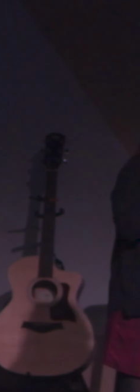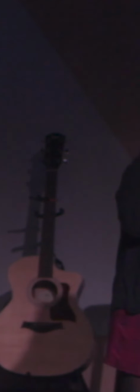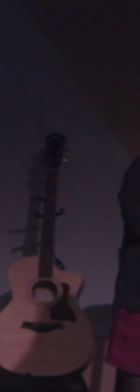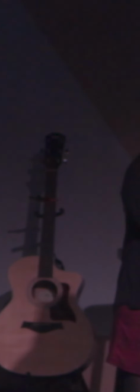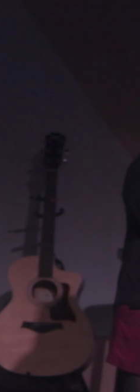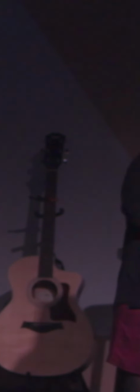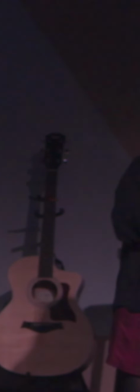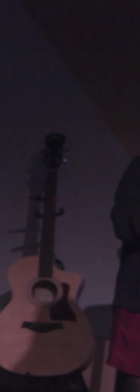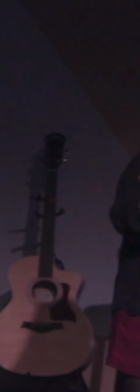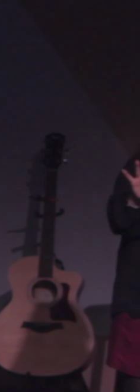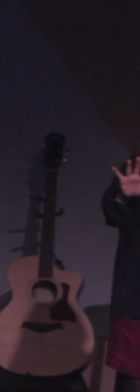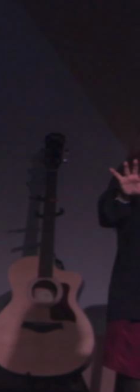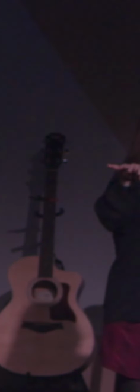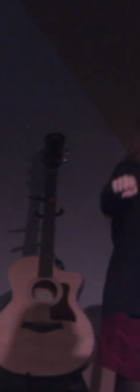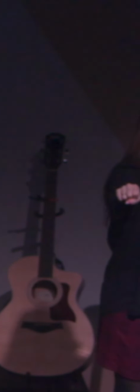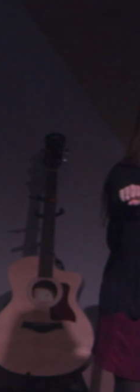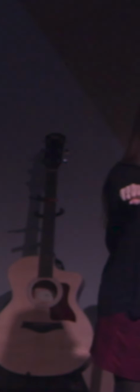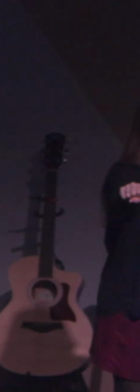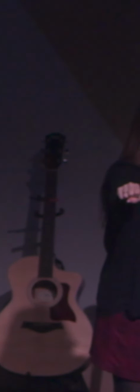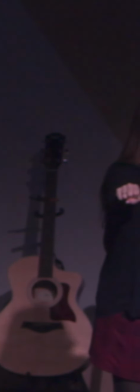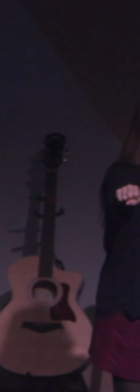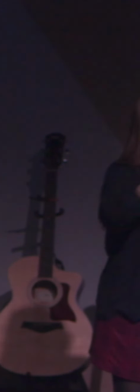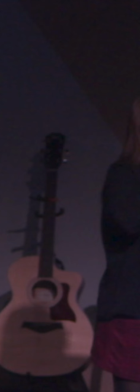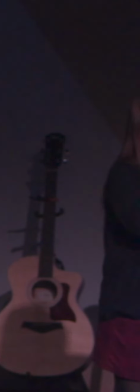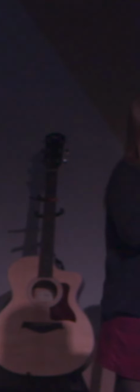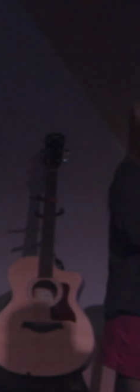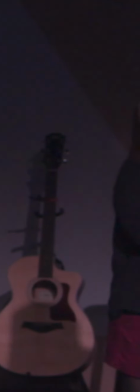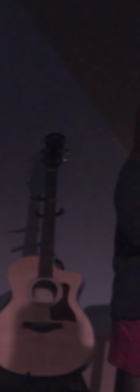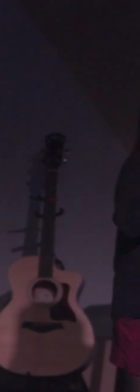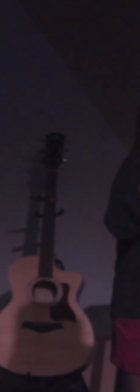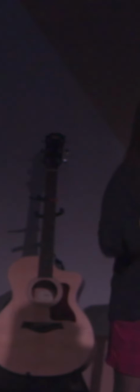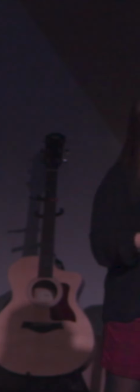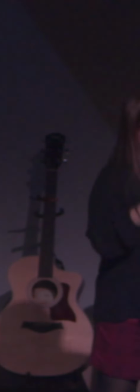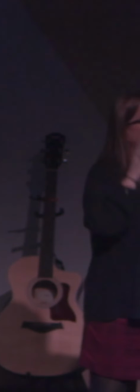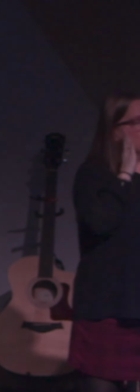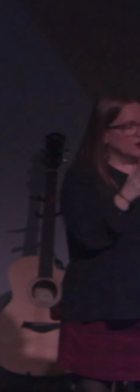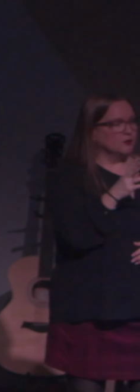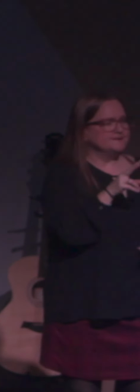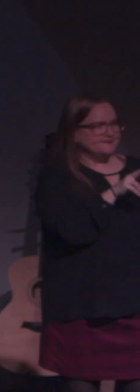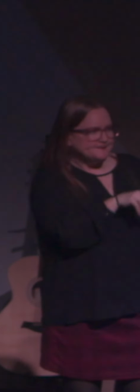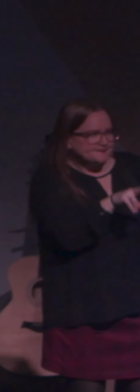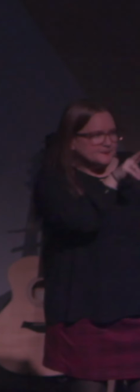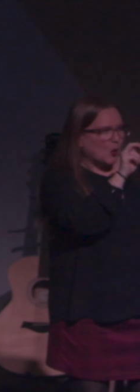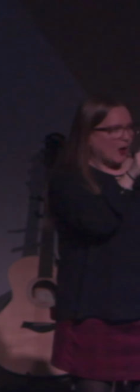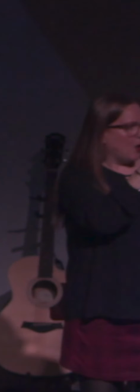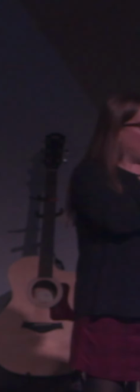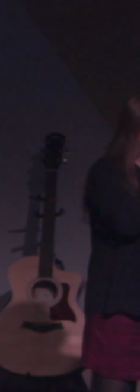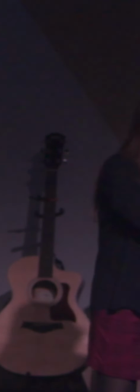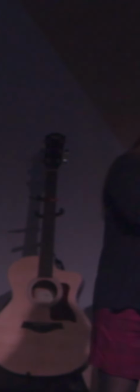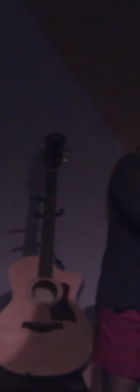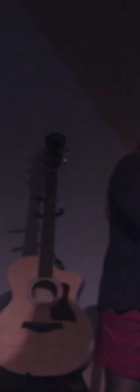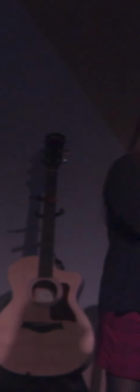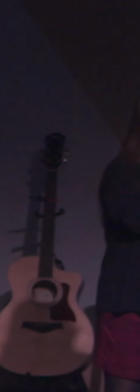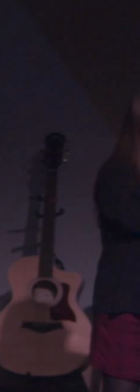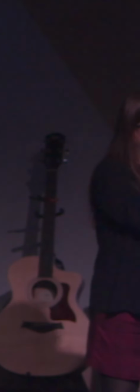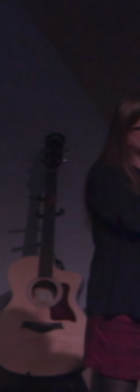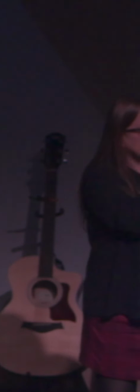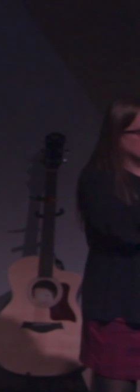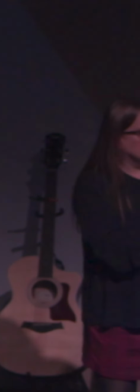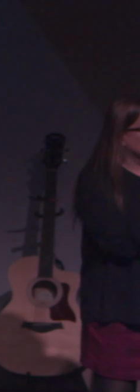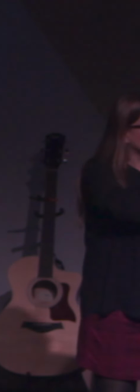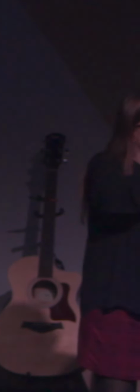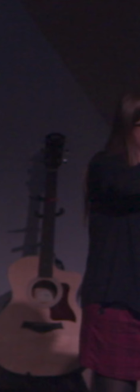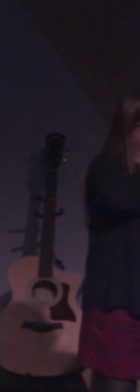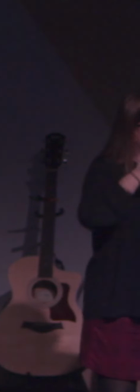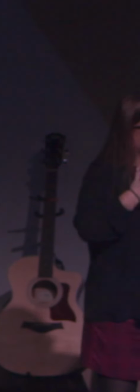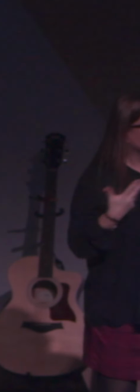by the predators. So a good shepherd will go ahead and he'll see, you know, what kind of animals am I dealing with here? What kind of predators are here? Let me get